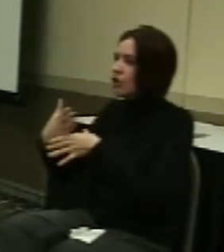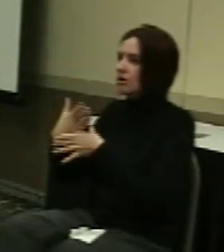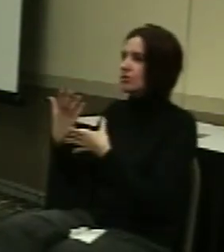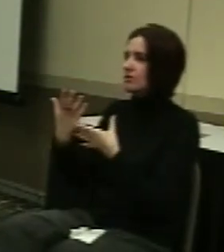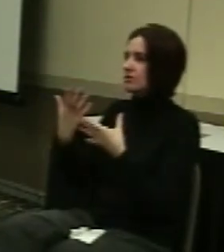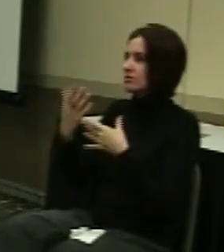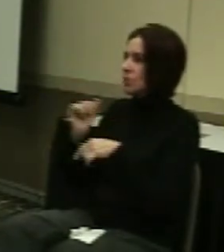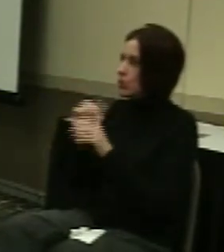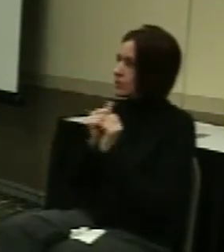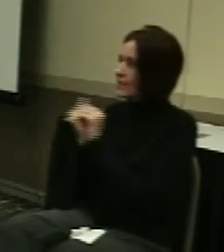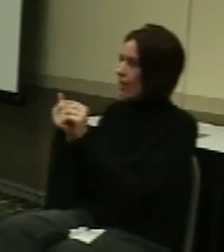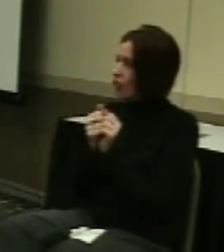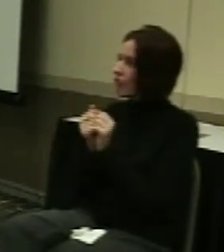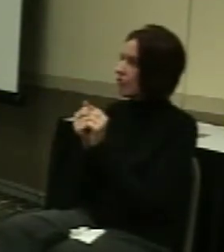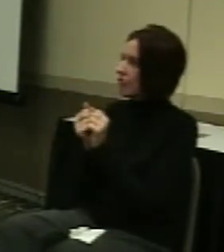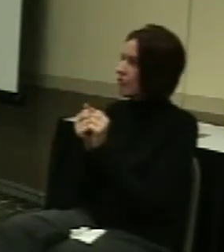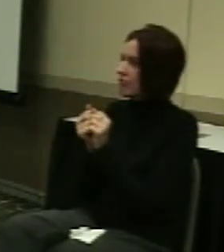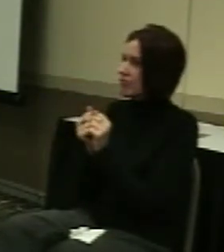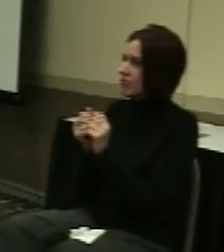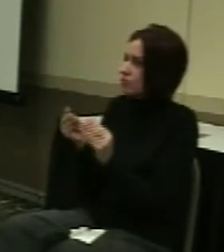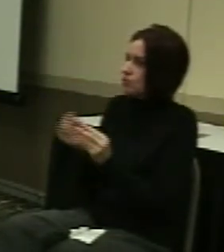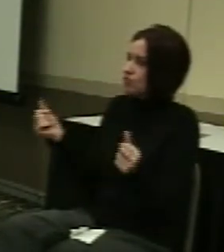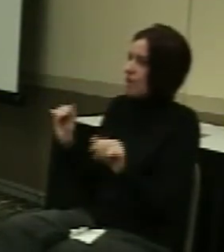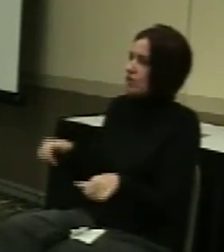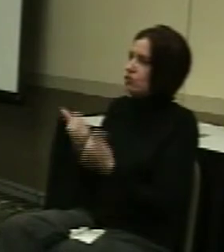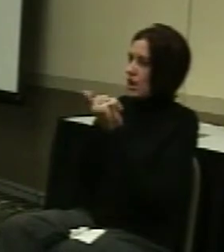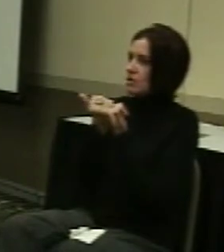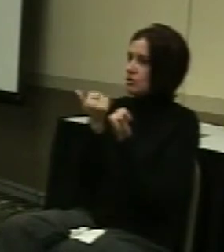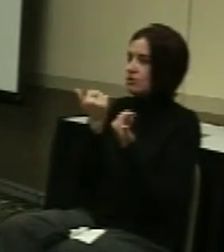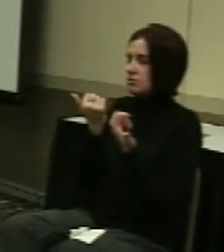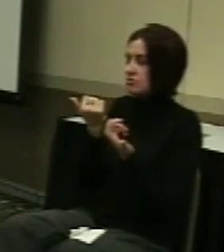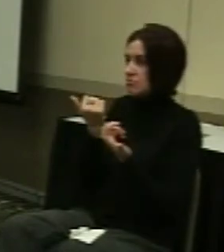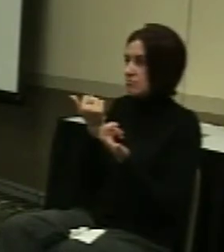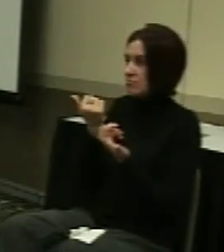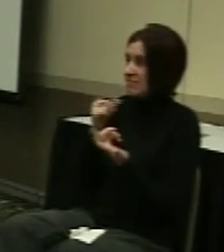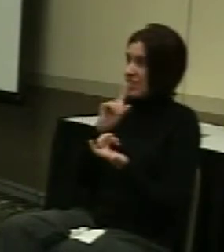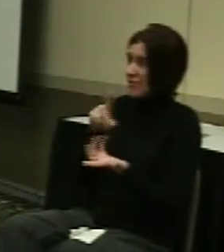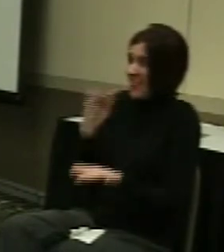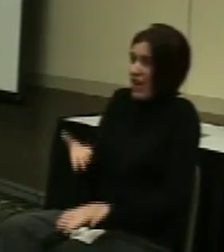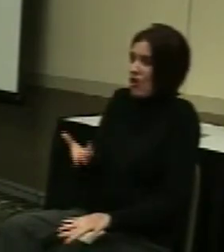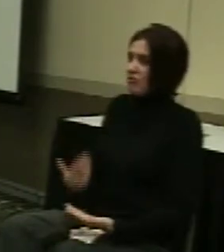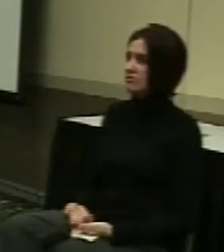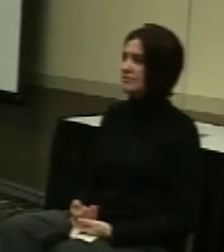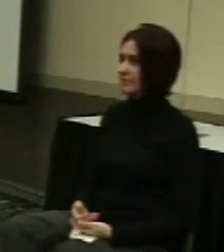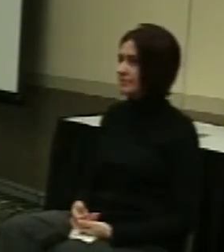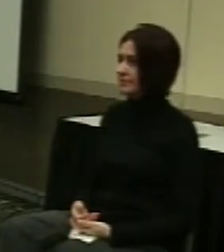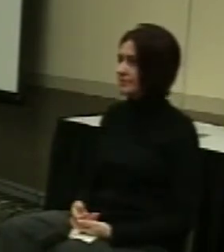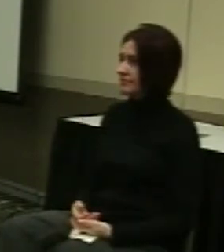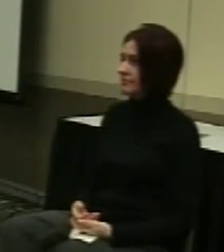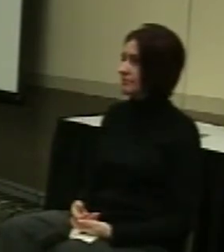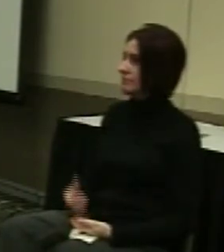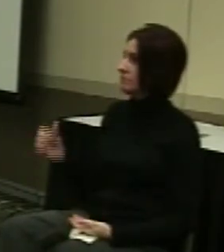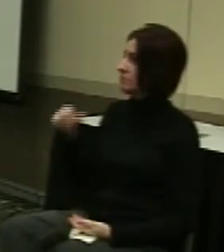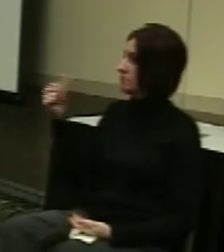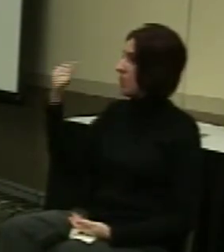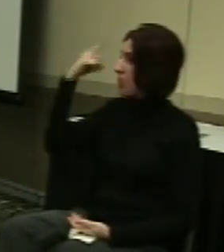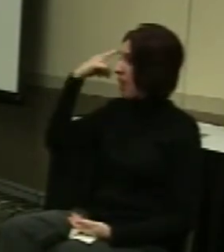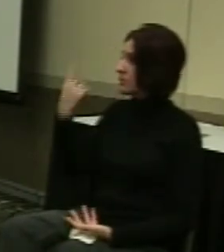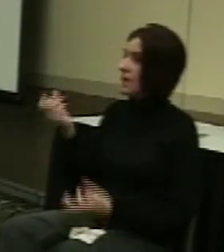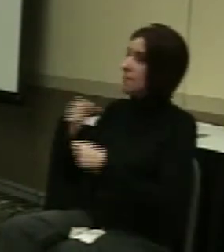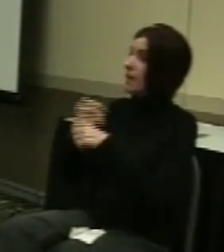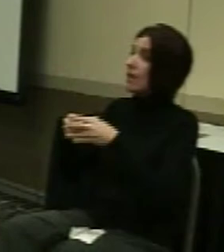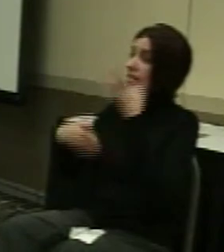work together to solve the challenges that are really, really real. Other thoughts, concluding thoughts. Make a list of these because they're